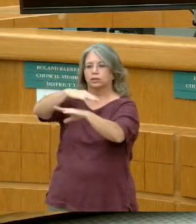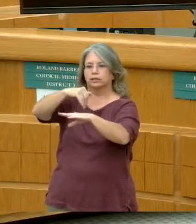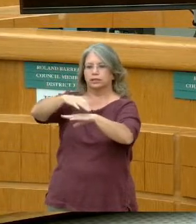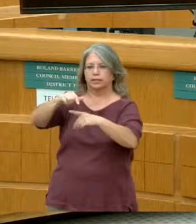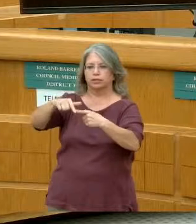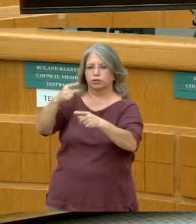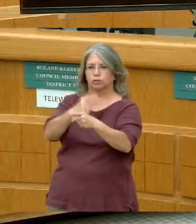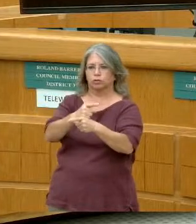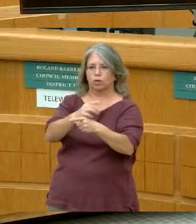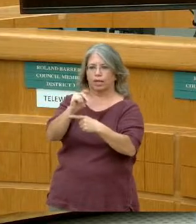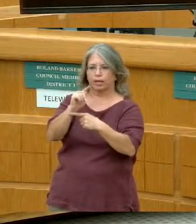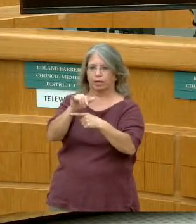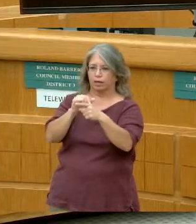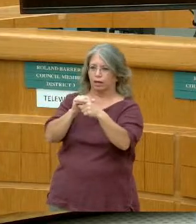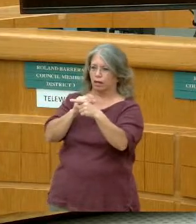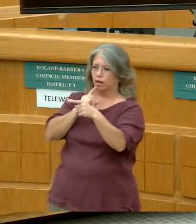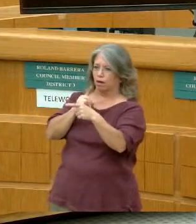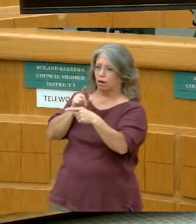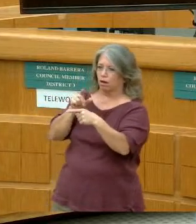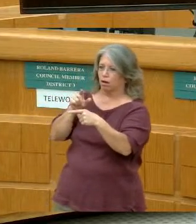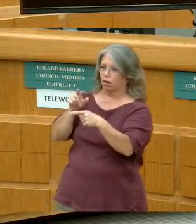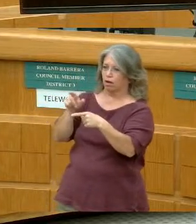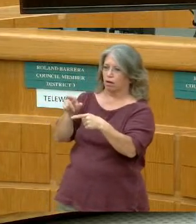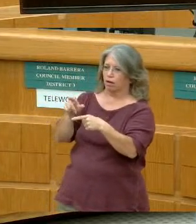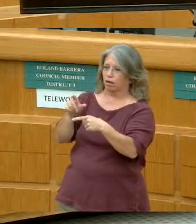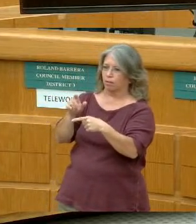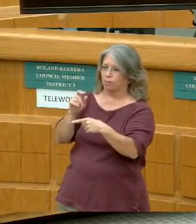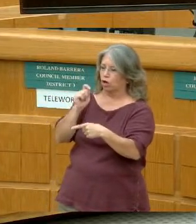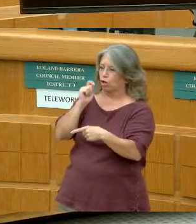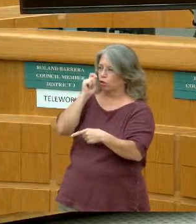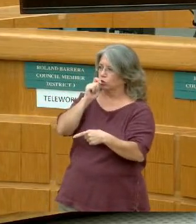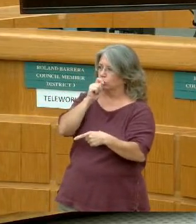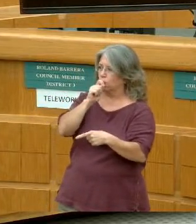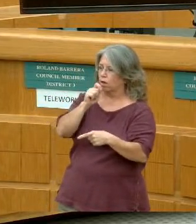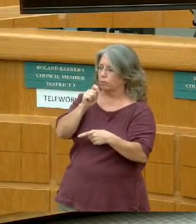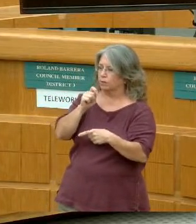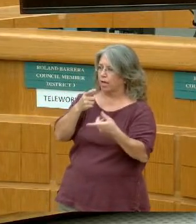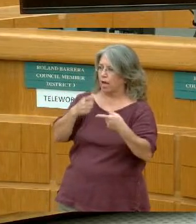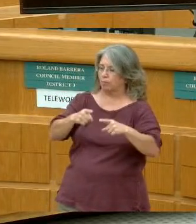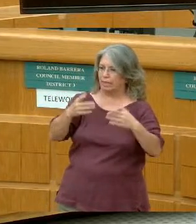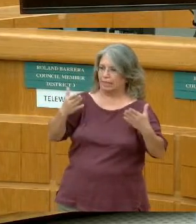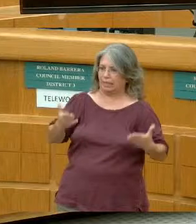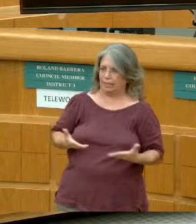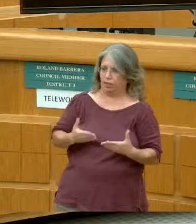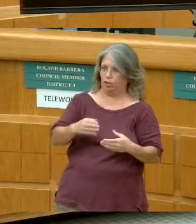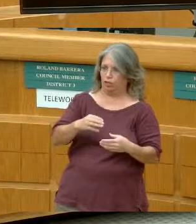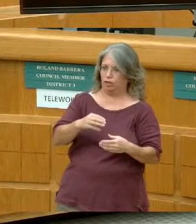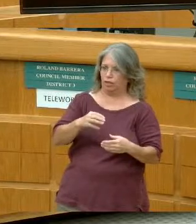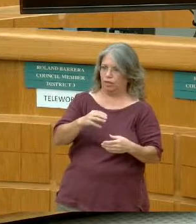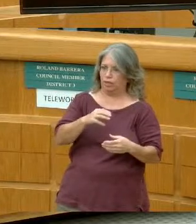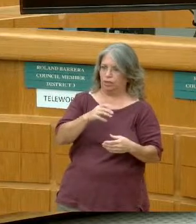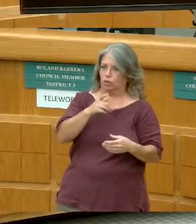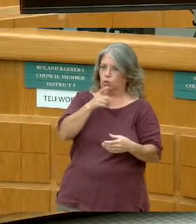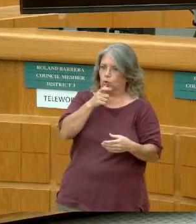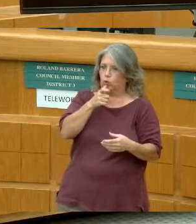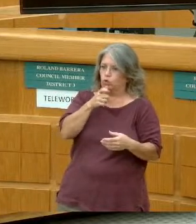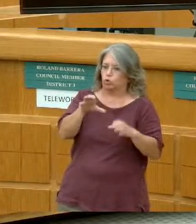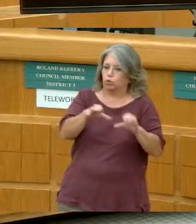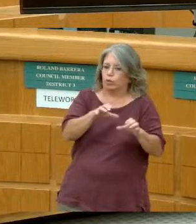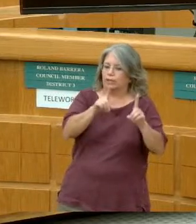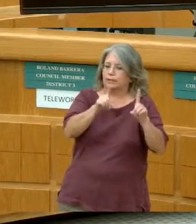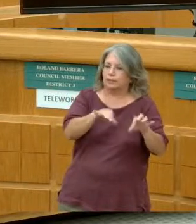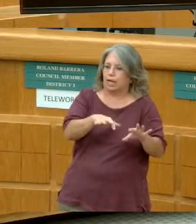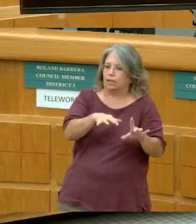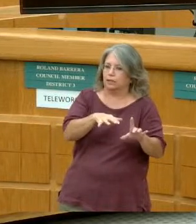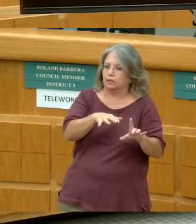conducting the tests though? Am I what? Are the swabs being done here? So is the county conducting it, or is it a private lab,